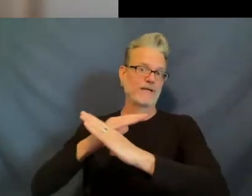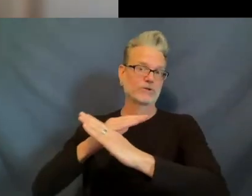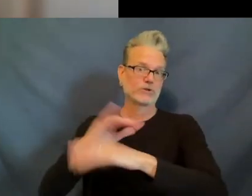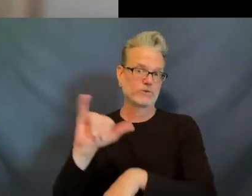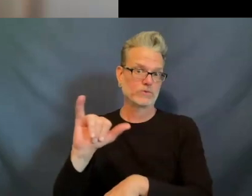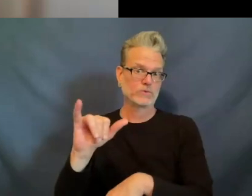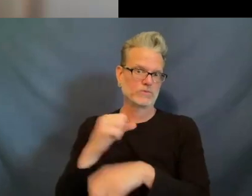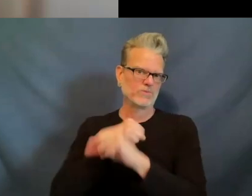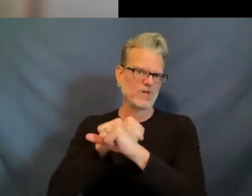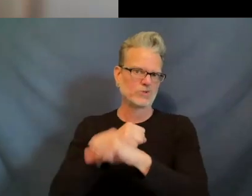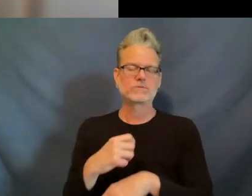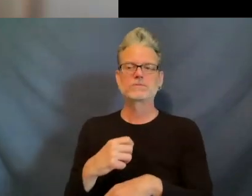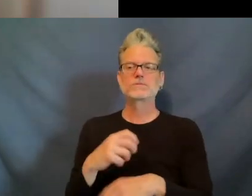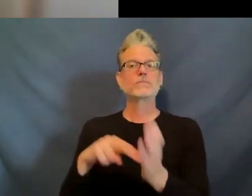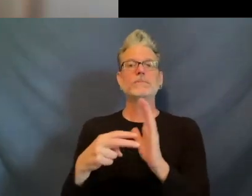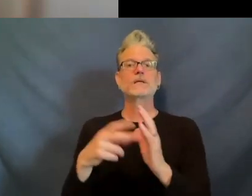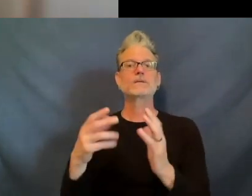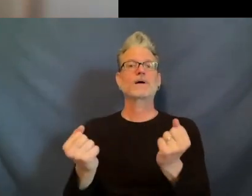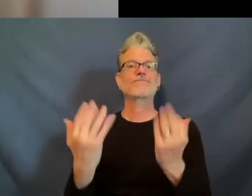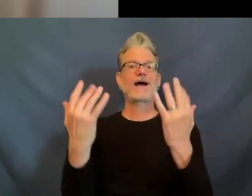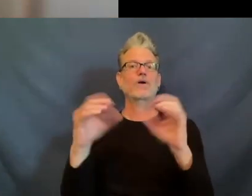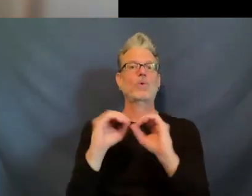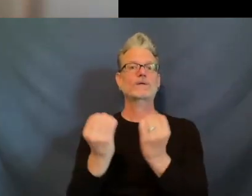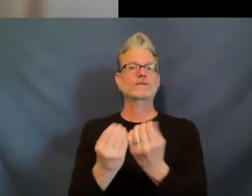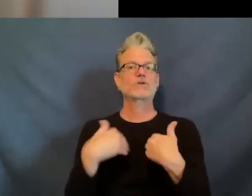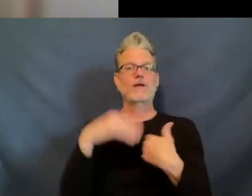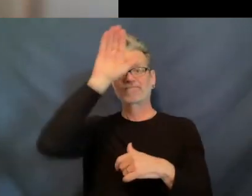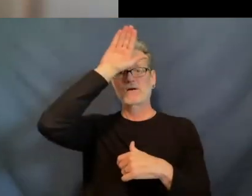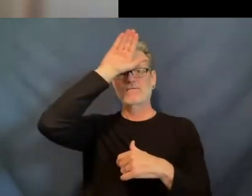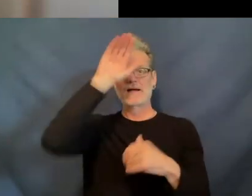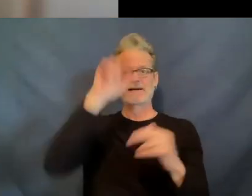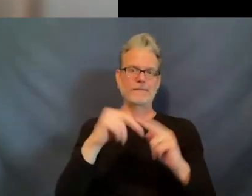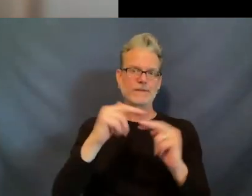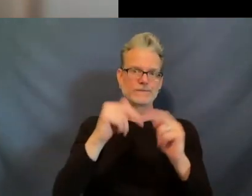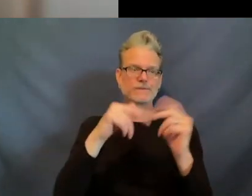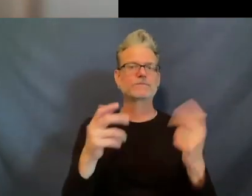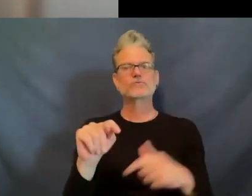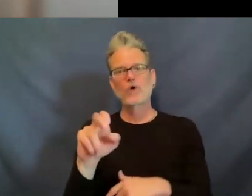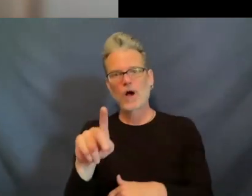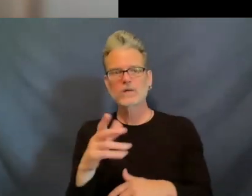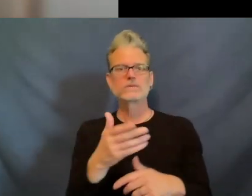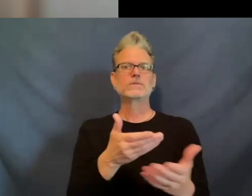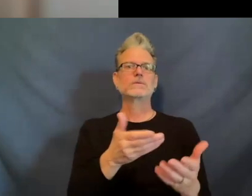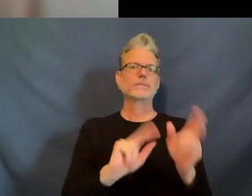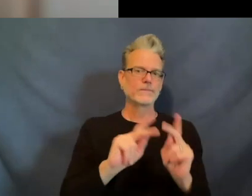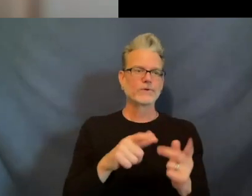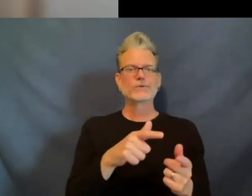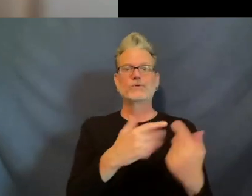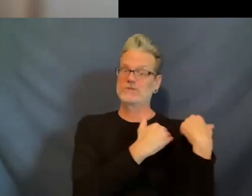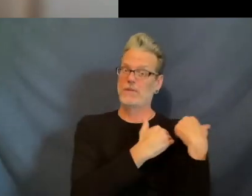fire organization who has firefighting facilities and firefighting responsibility